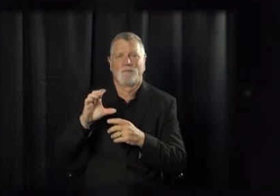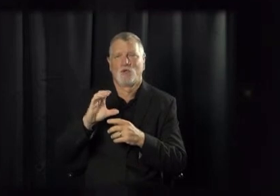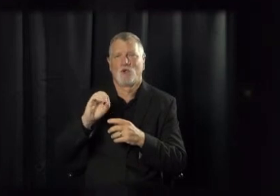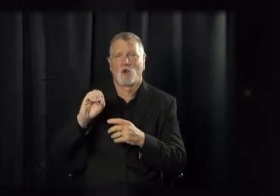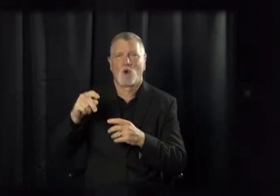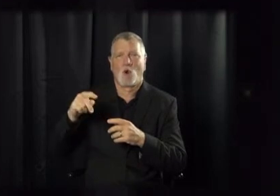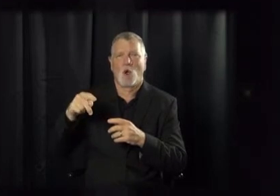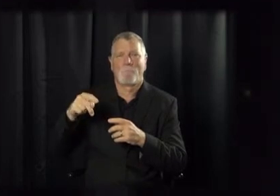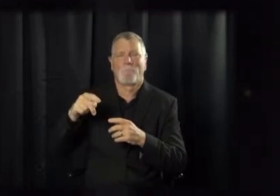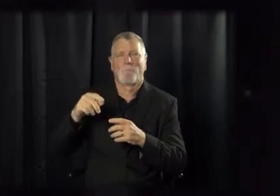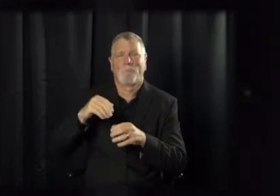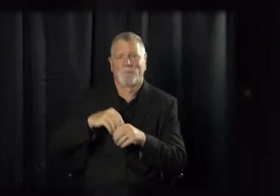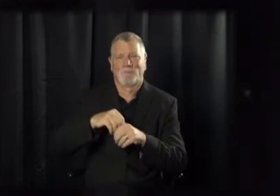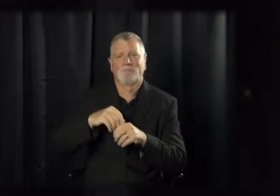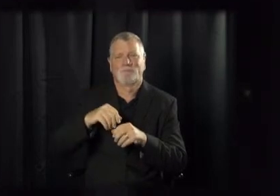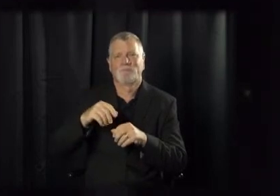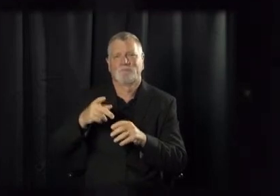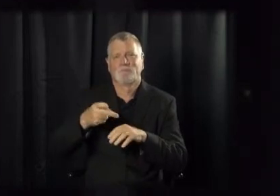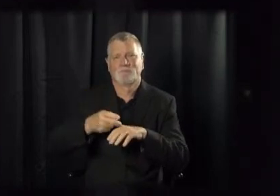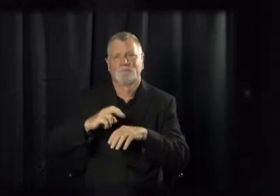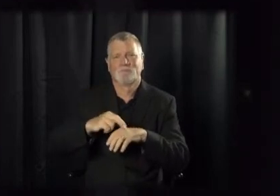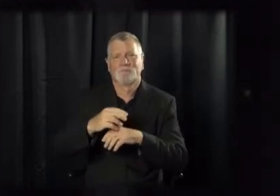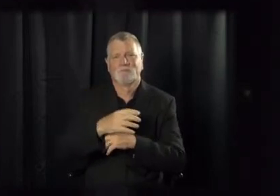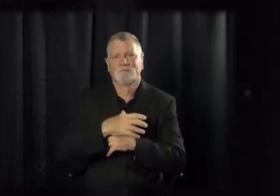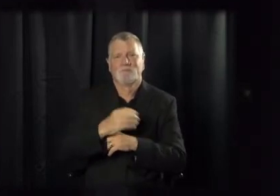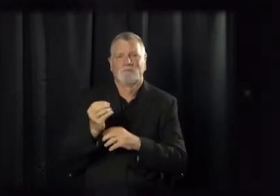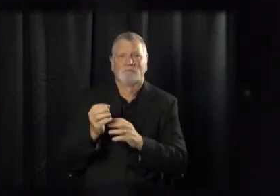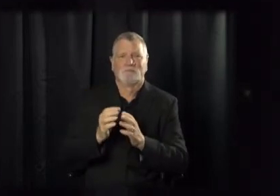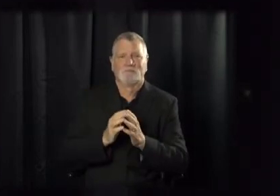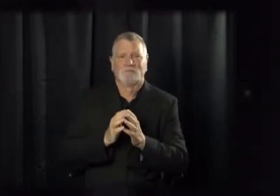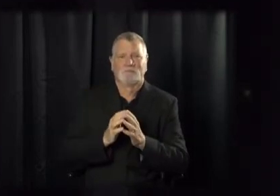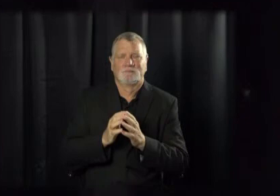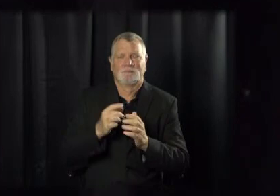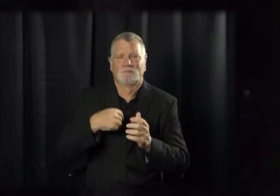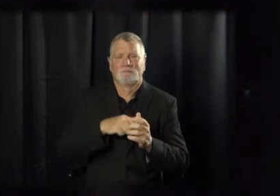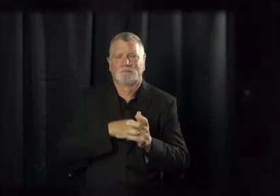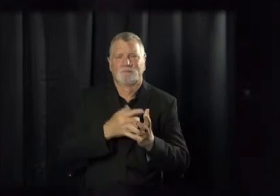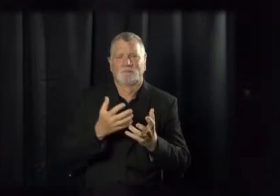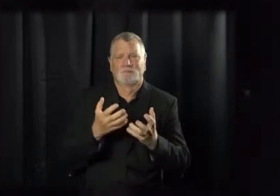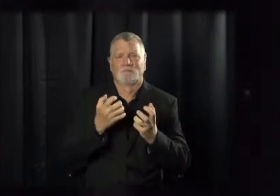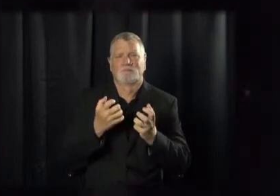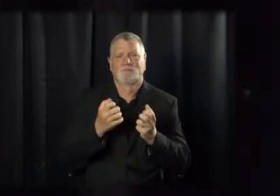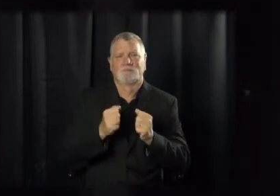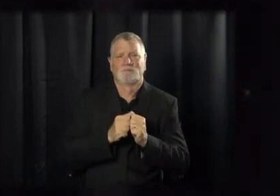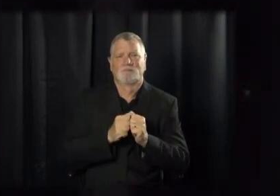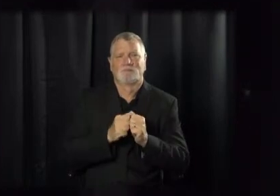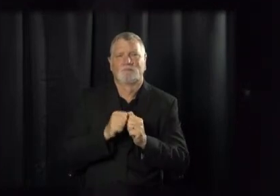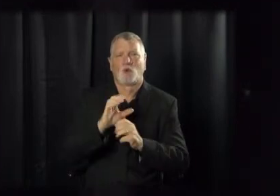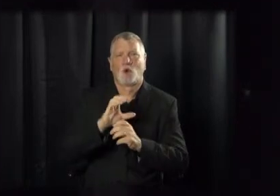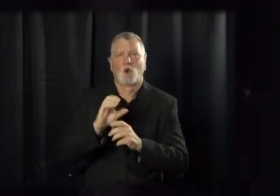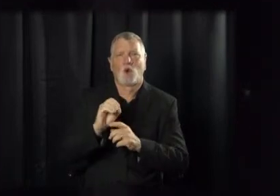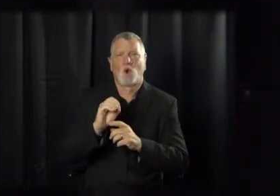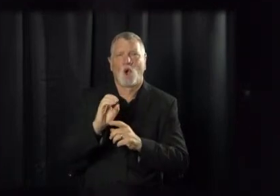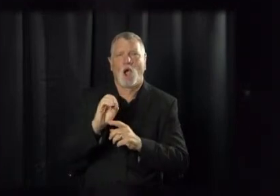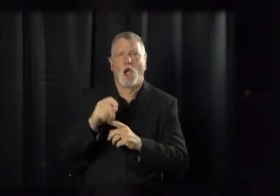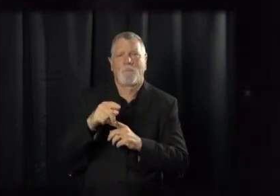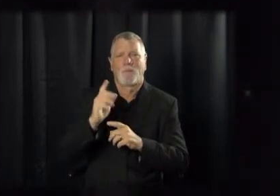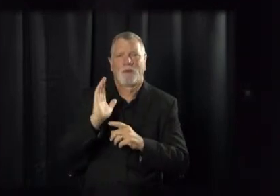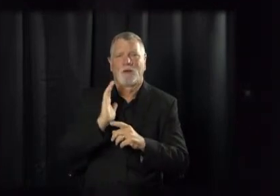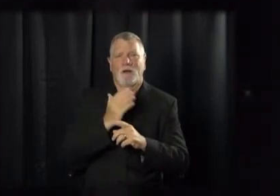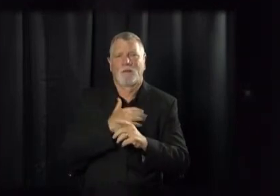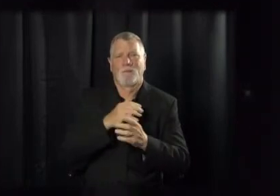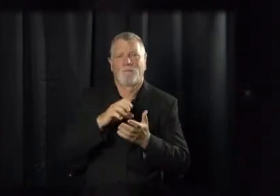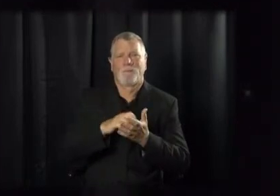co-op sector in Puerto Rico. We want the co-op sector of our economy to